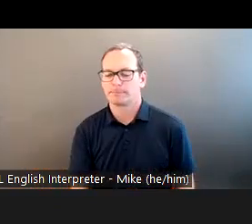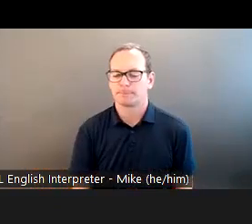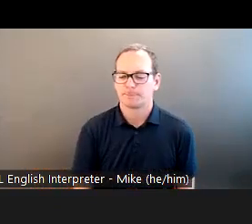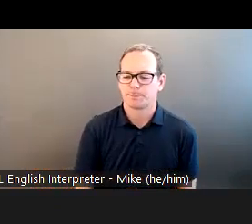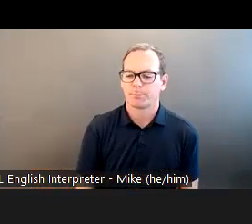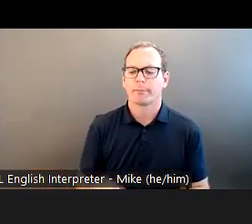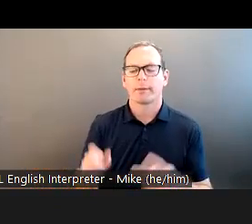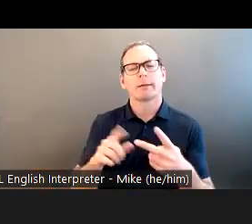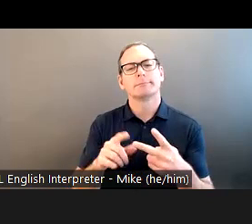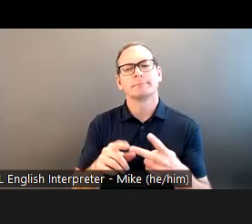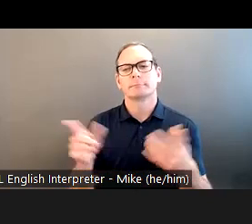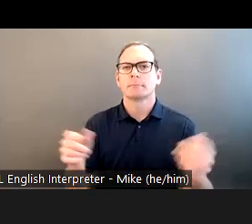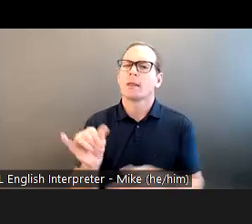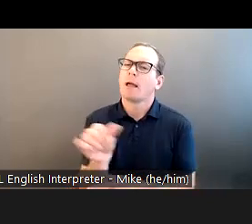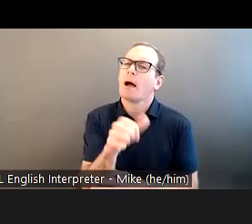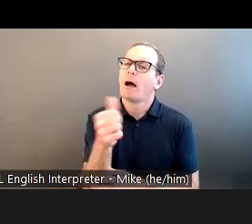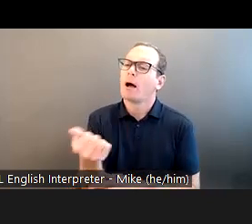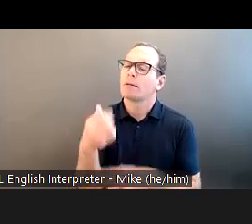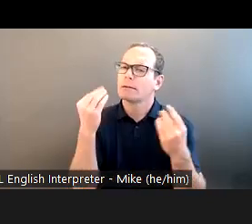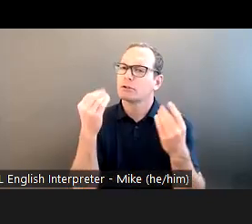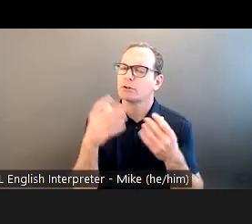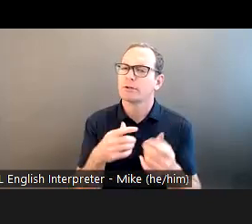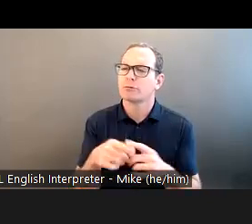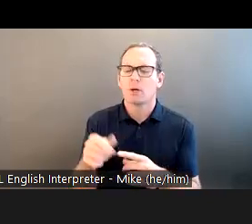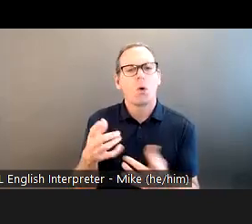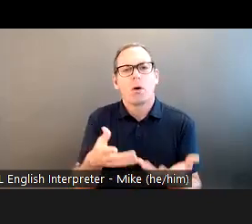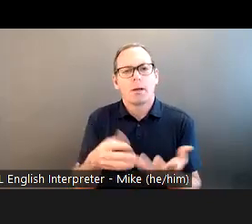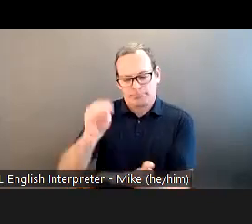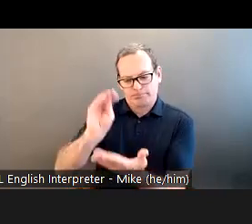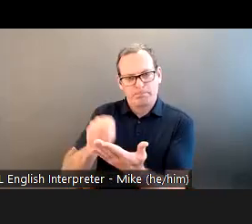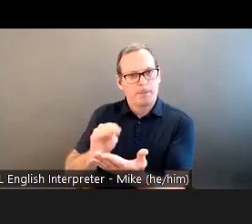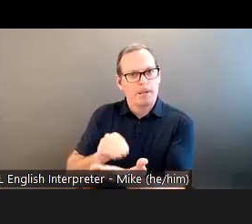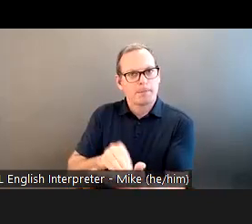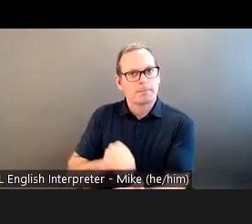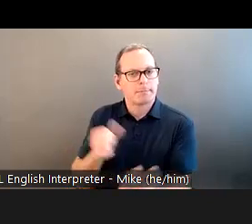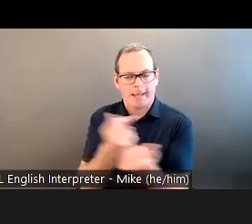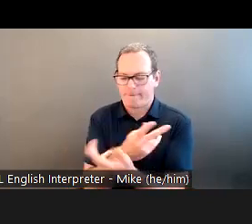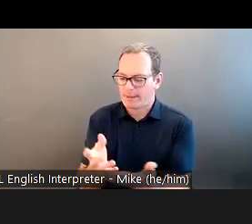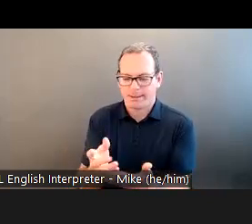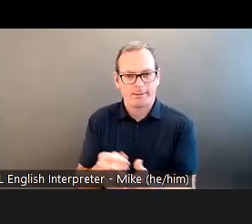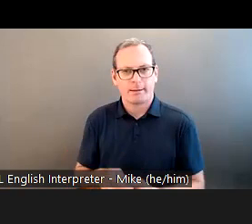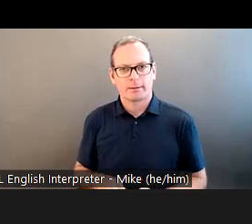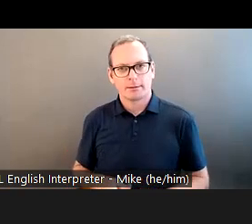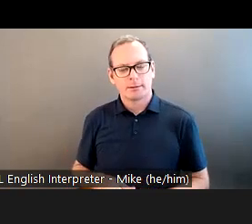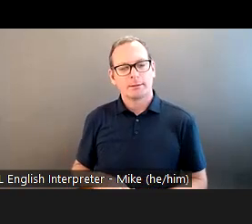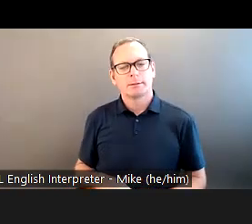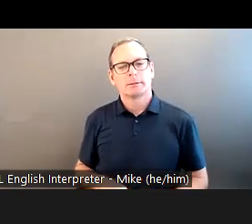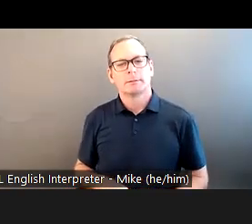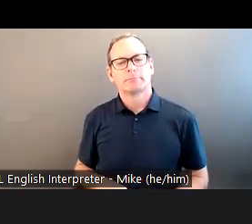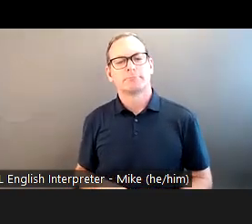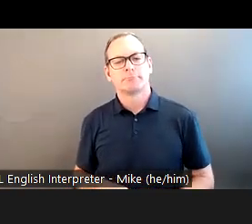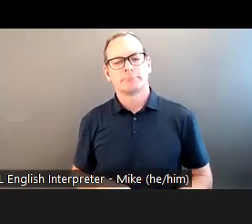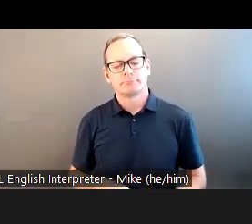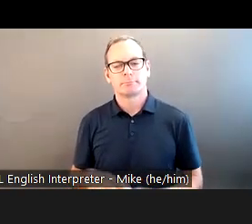have made on this person's behalf, because you might get a call from the hospital one day and you step in, you make 2 decisions